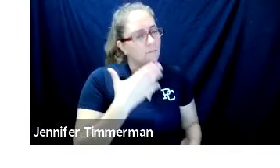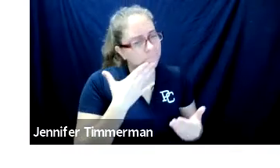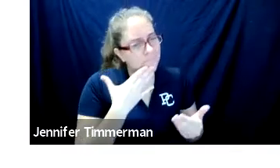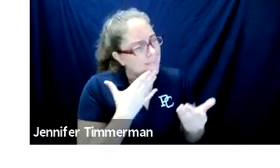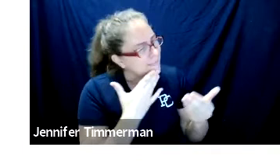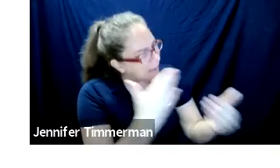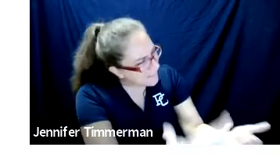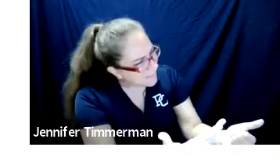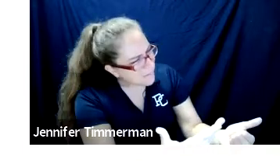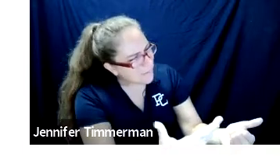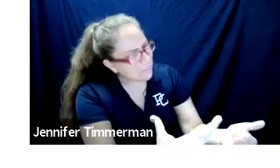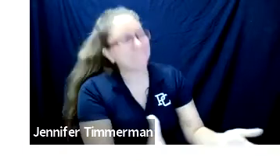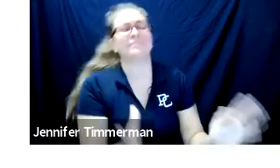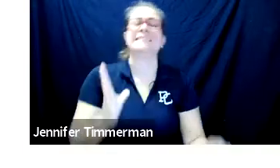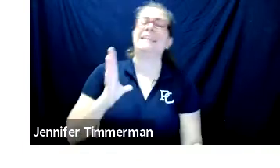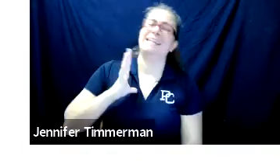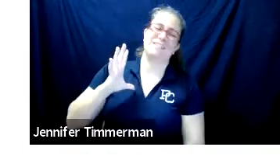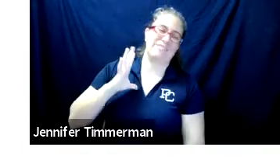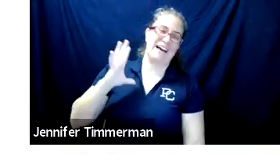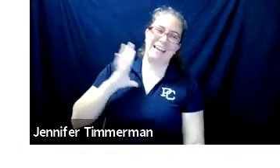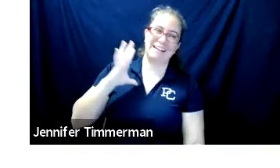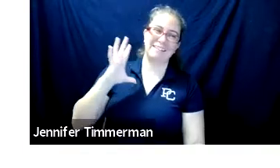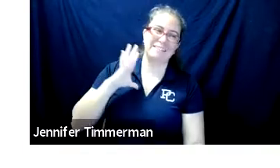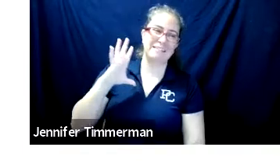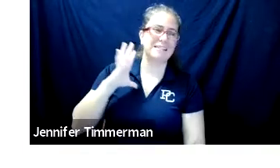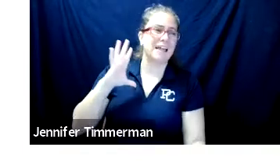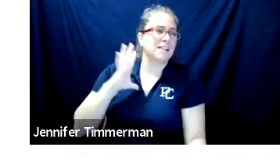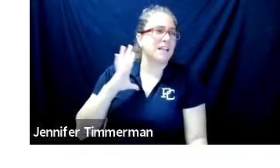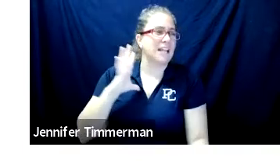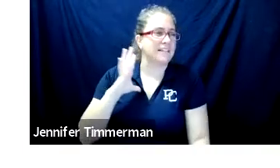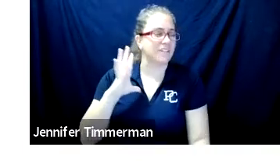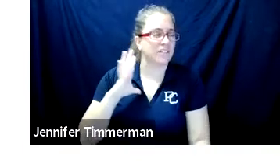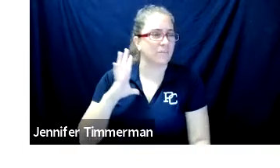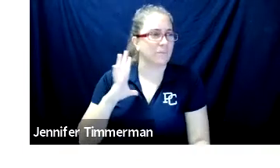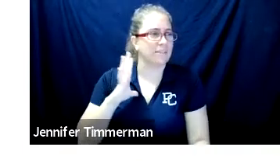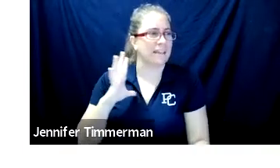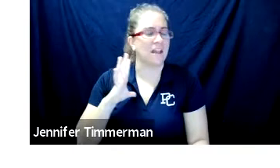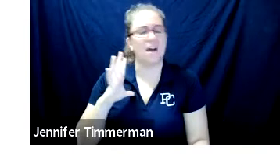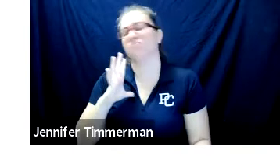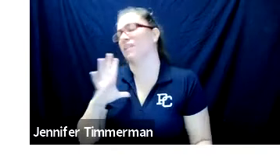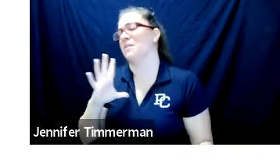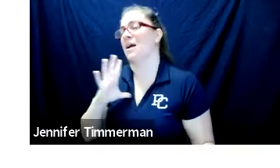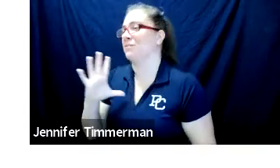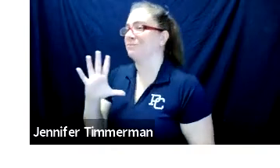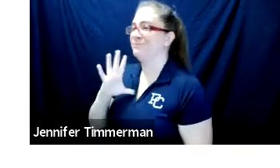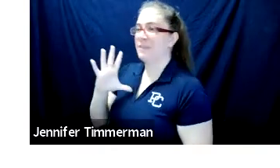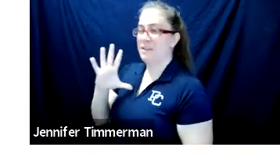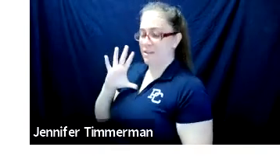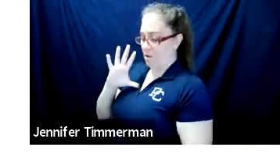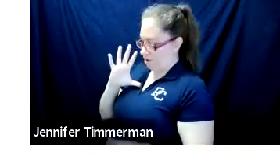So, oh, thank you. It's fine. Kind of like in English, like when we say, oh, not a